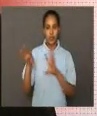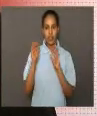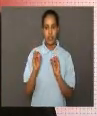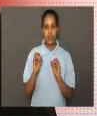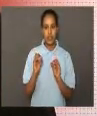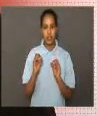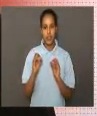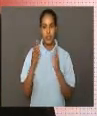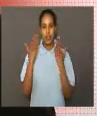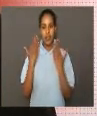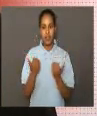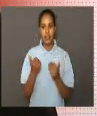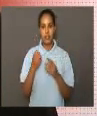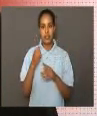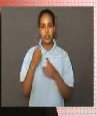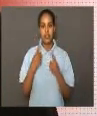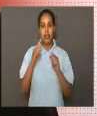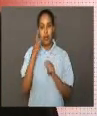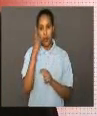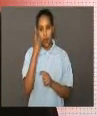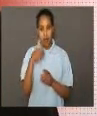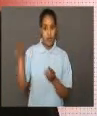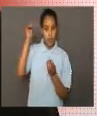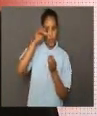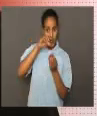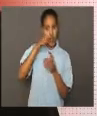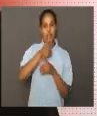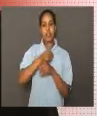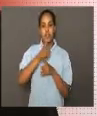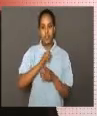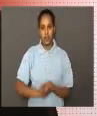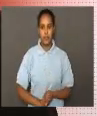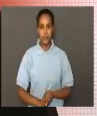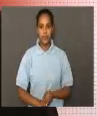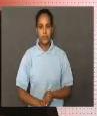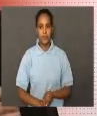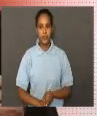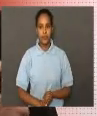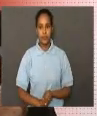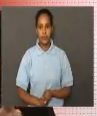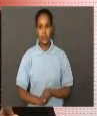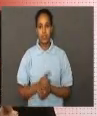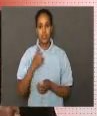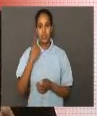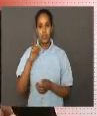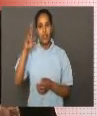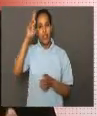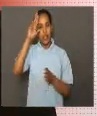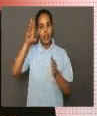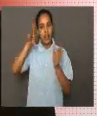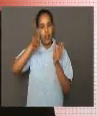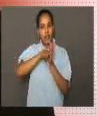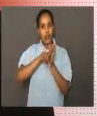Students, let us try one more activity. The Henry's